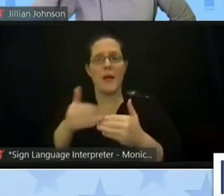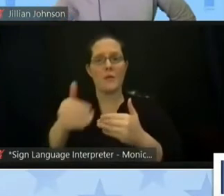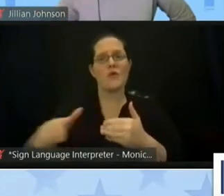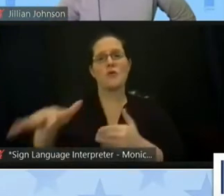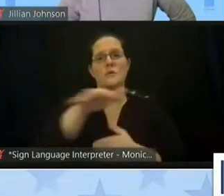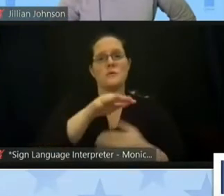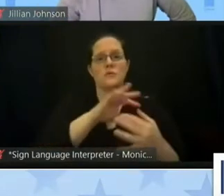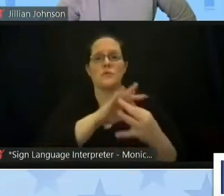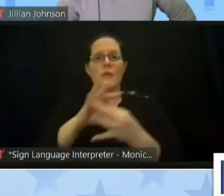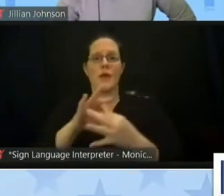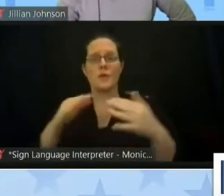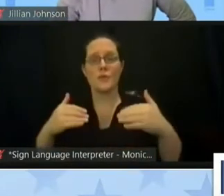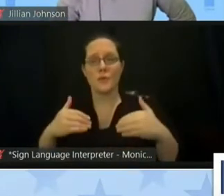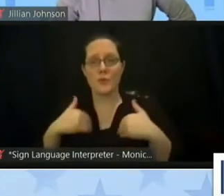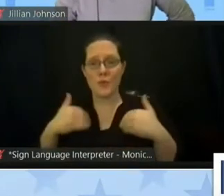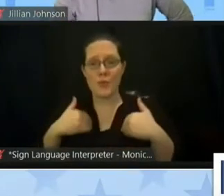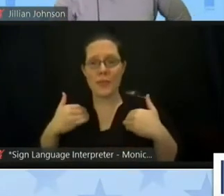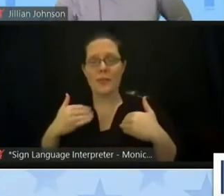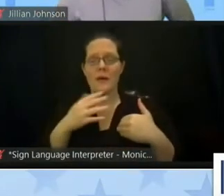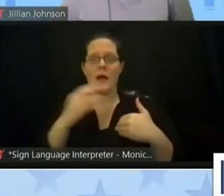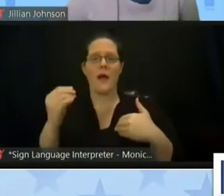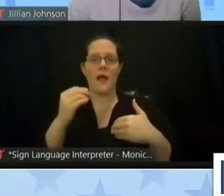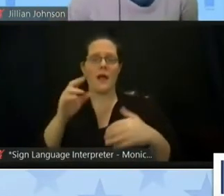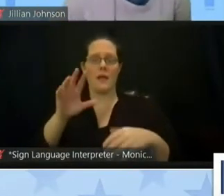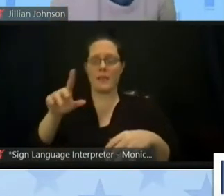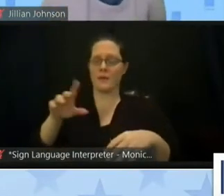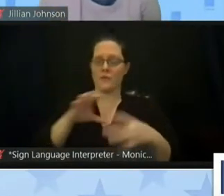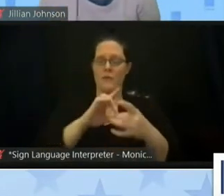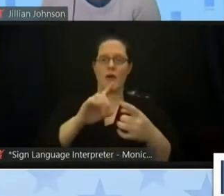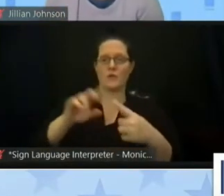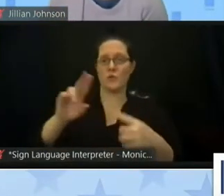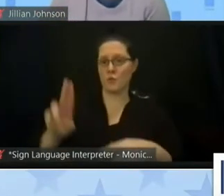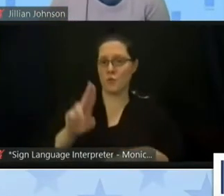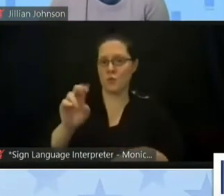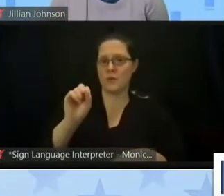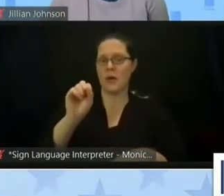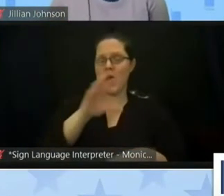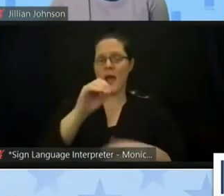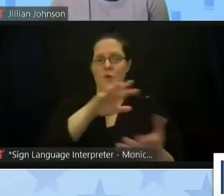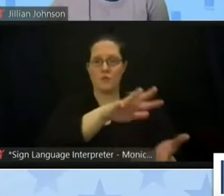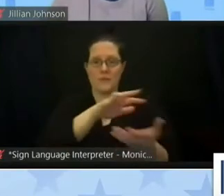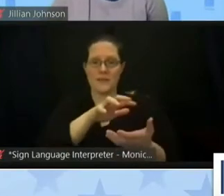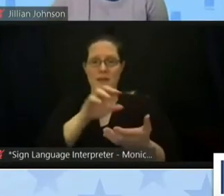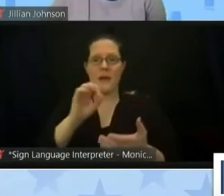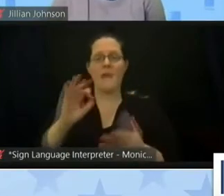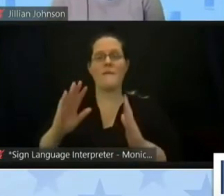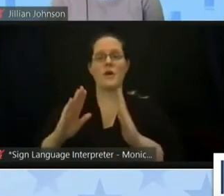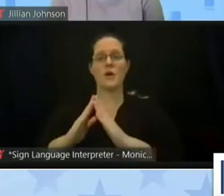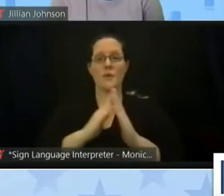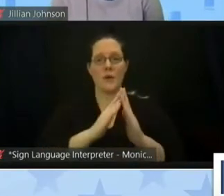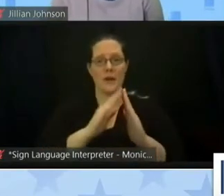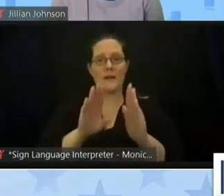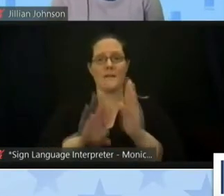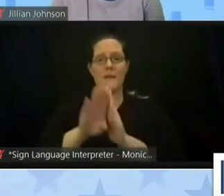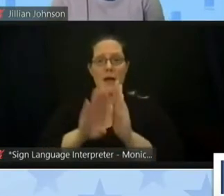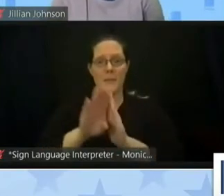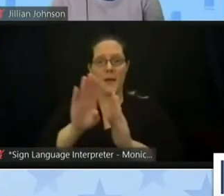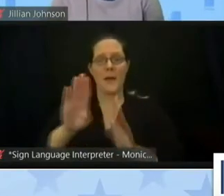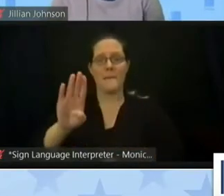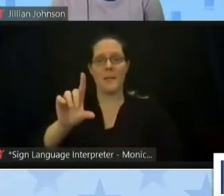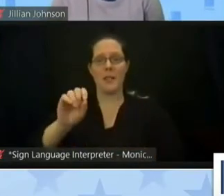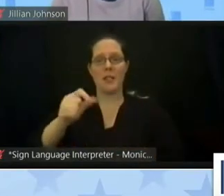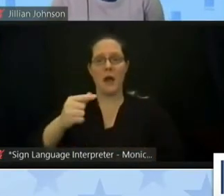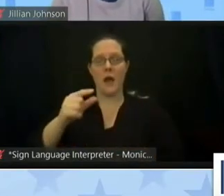to the use and the receipt of Community Development Block Grant, known as CDBG,